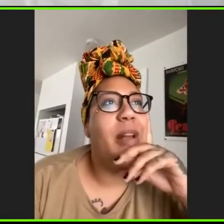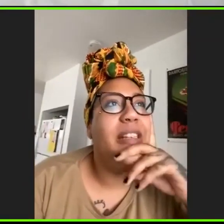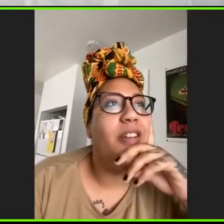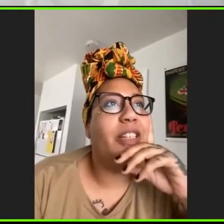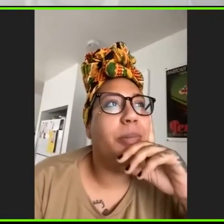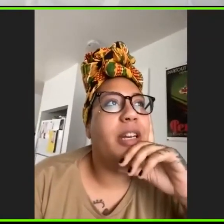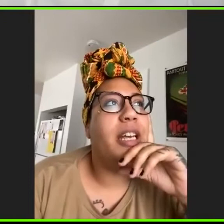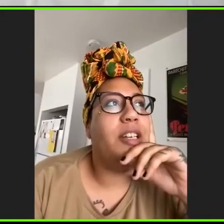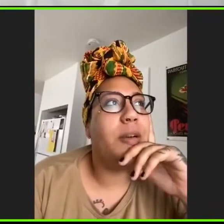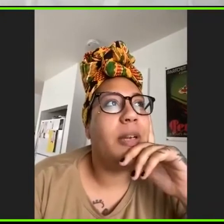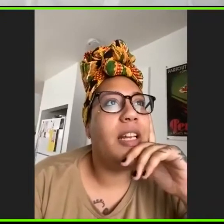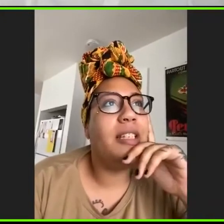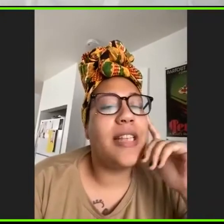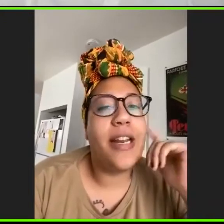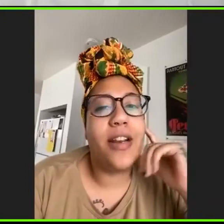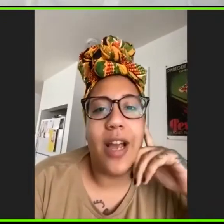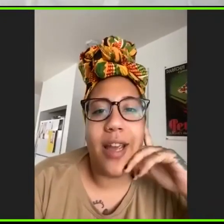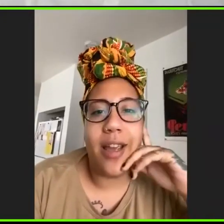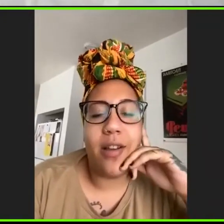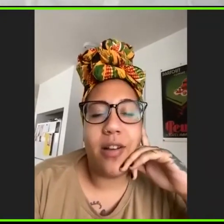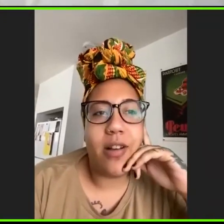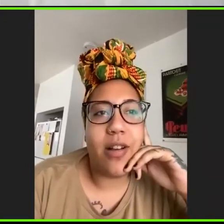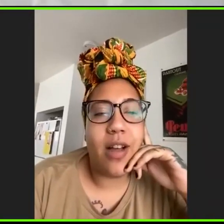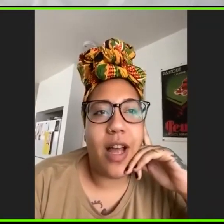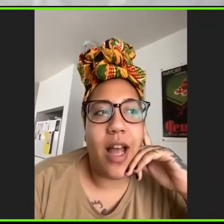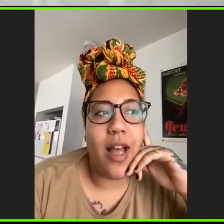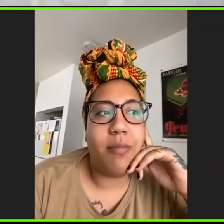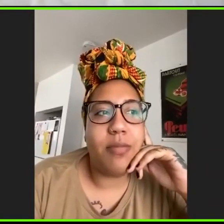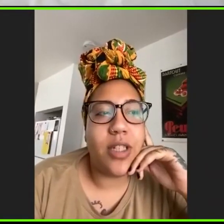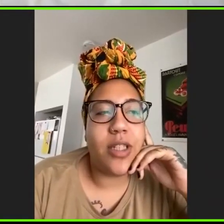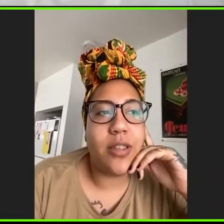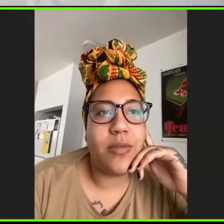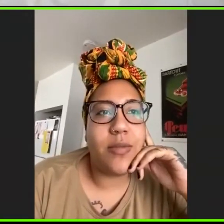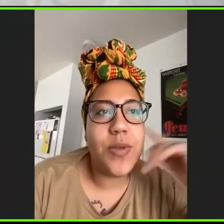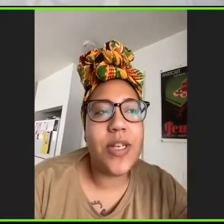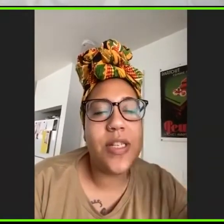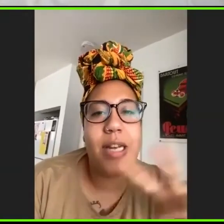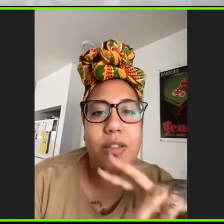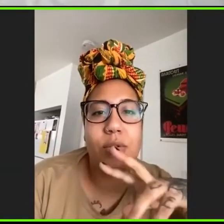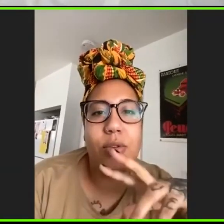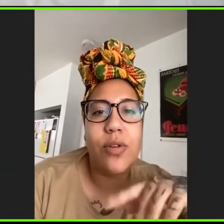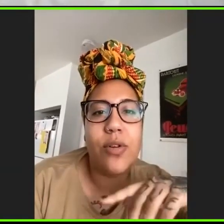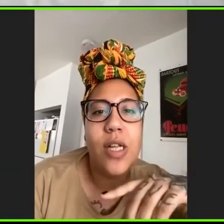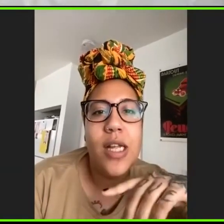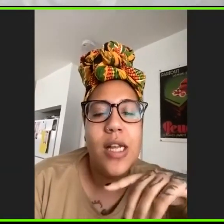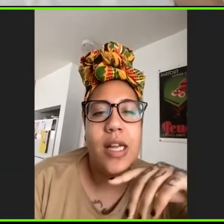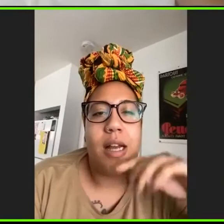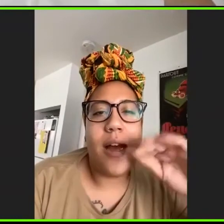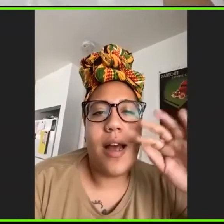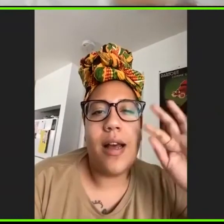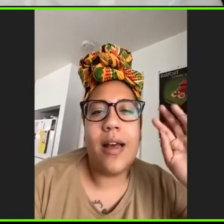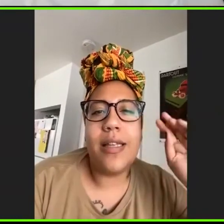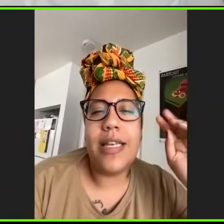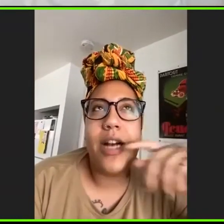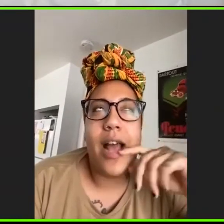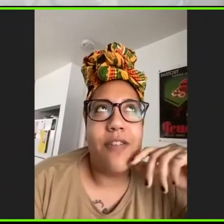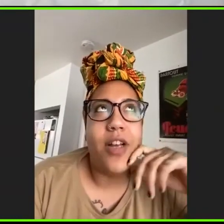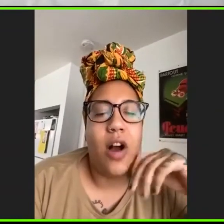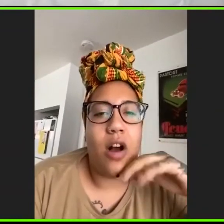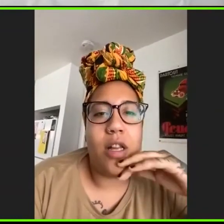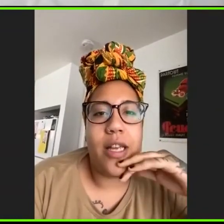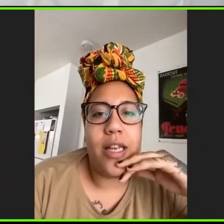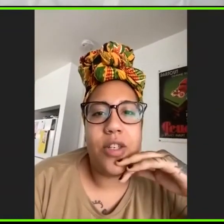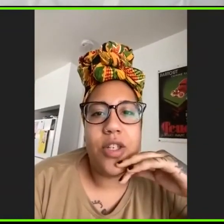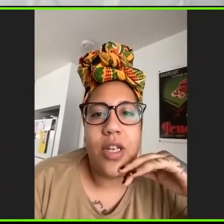think of myself as a pretty intermediate signer. I took 2 years in high school, a year and a half